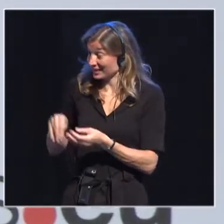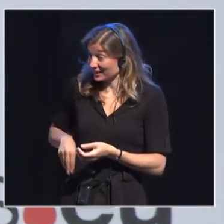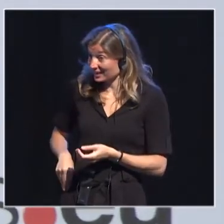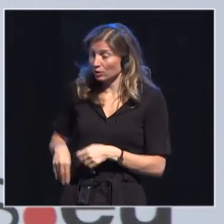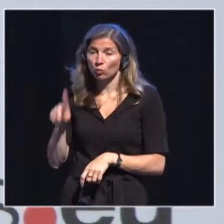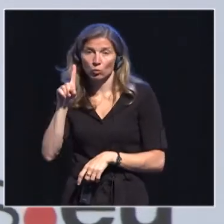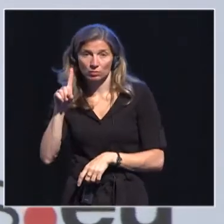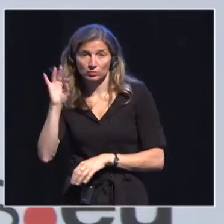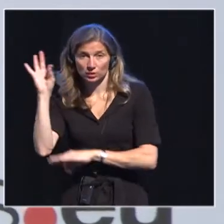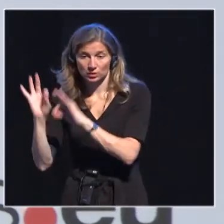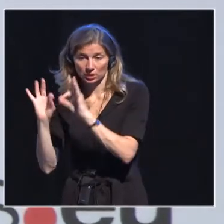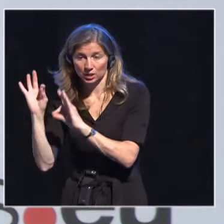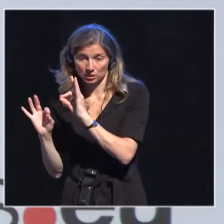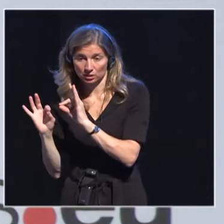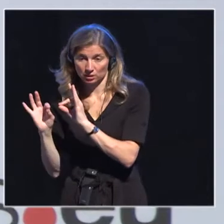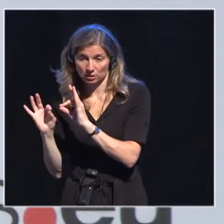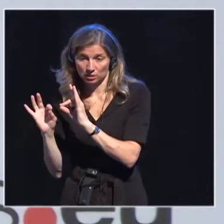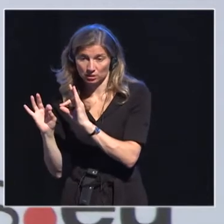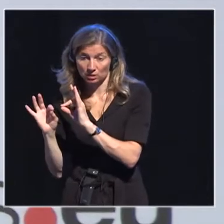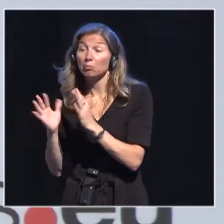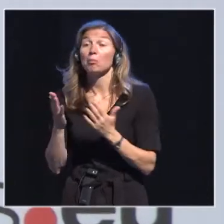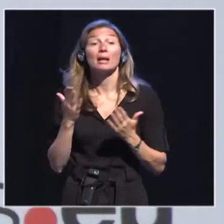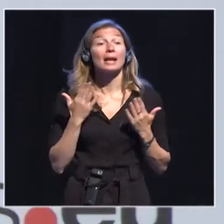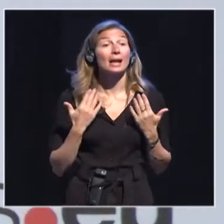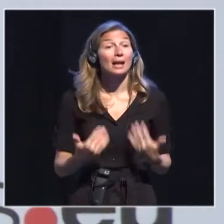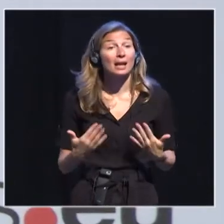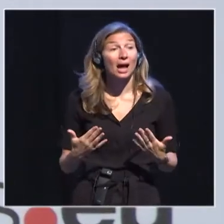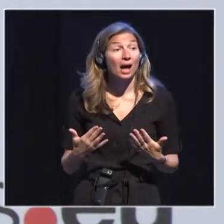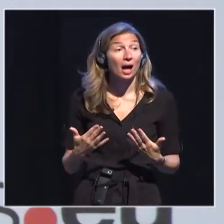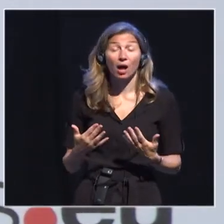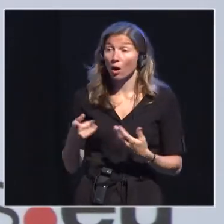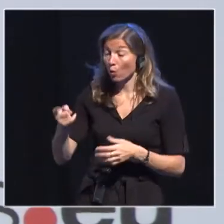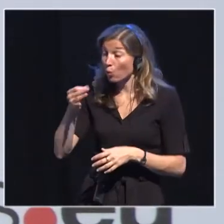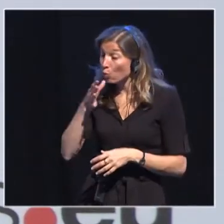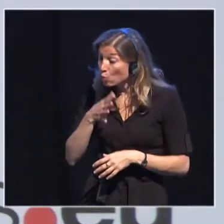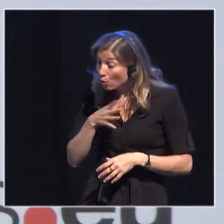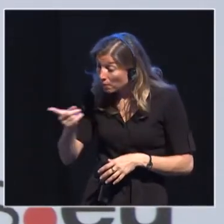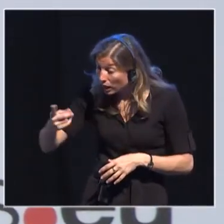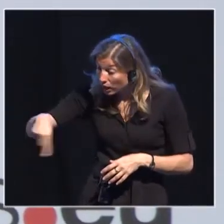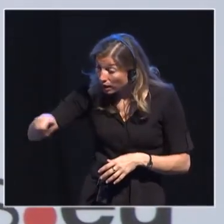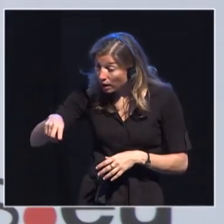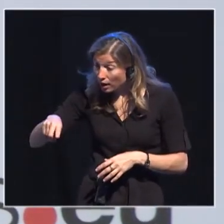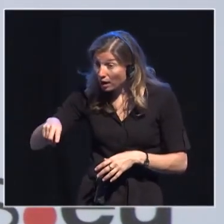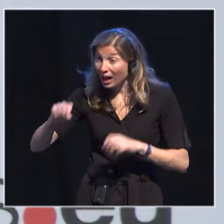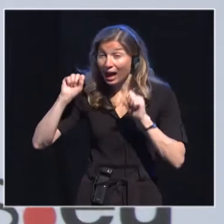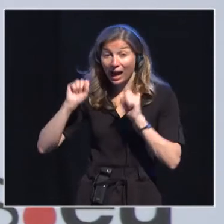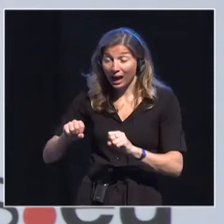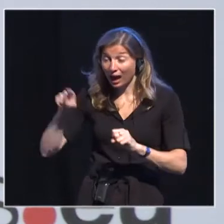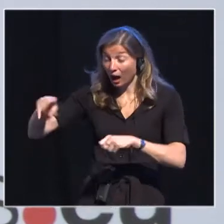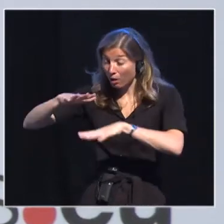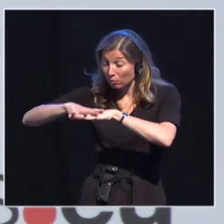or any other continent, the conditions of women by providing them with the ability to connect. Think about the multiplier effect.